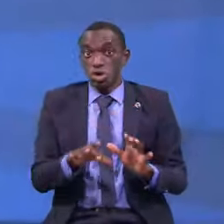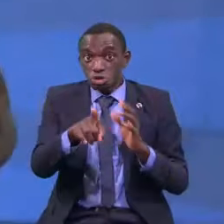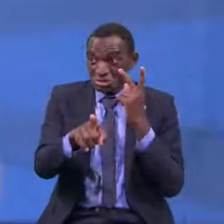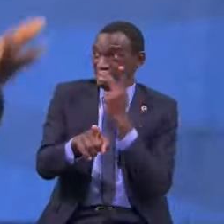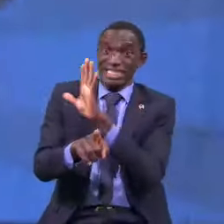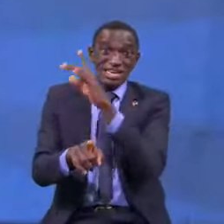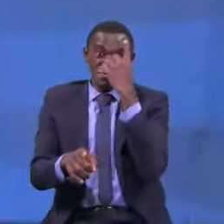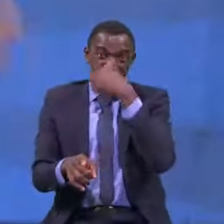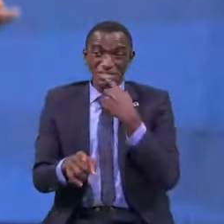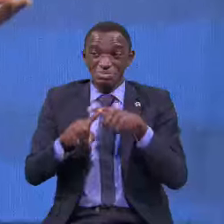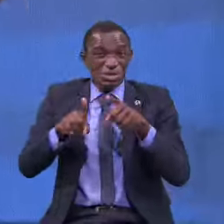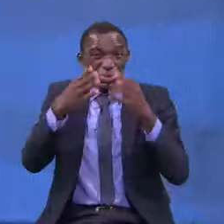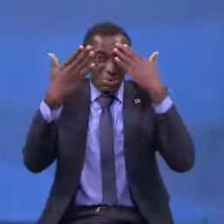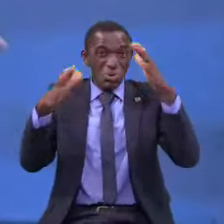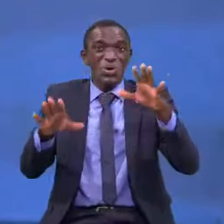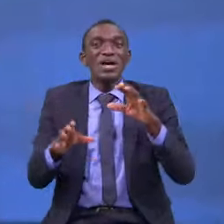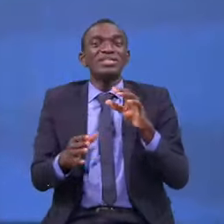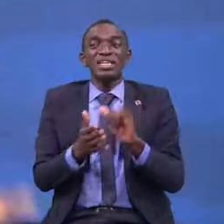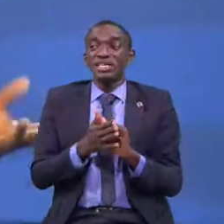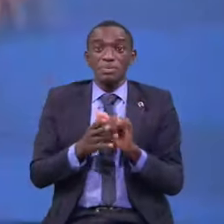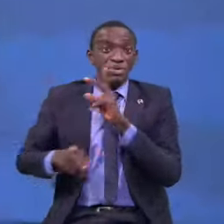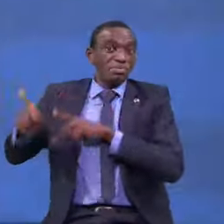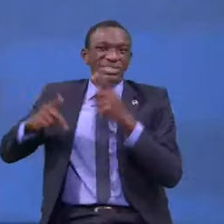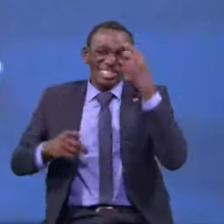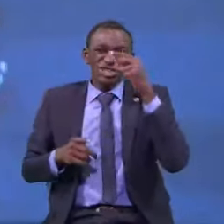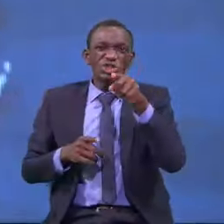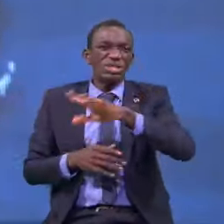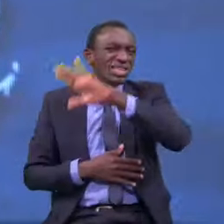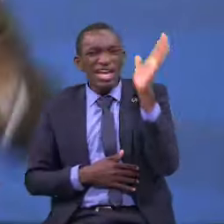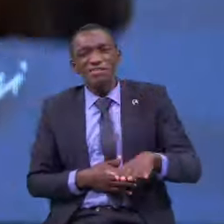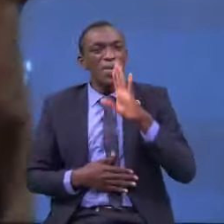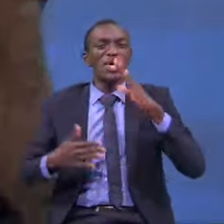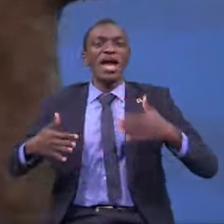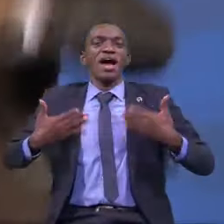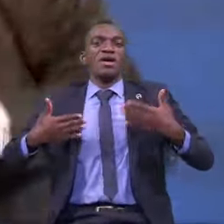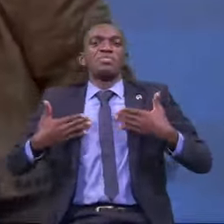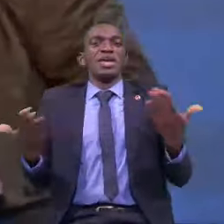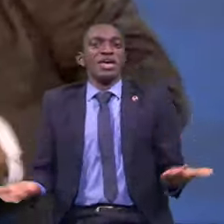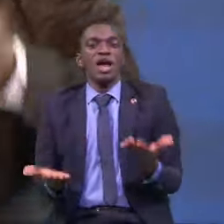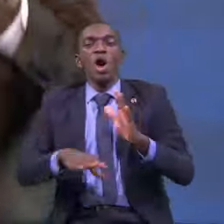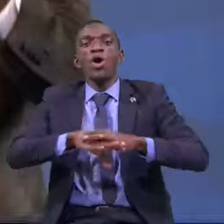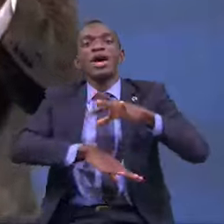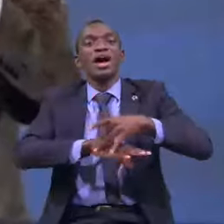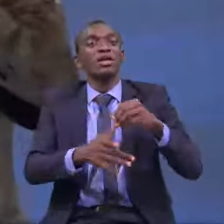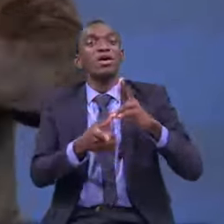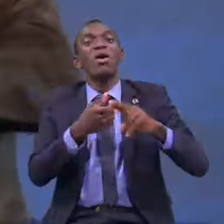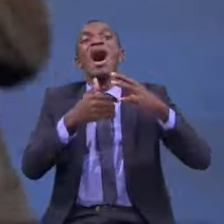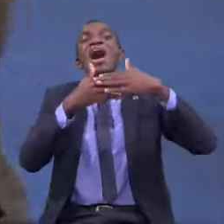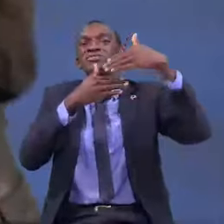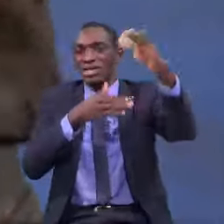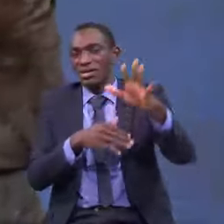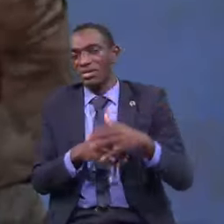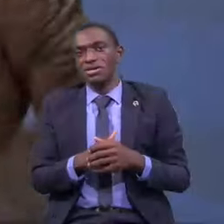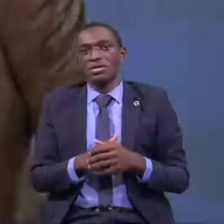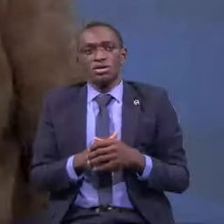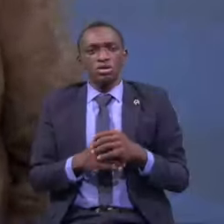get anything. He'll never be happy here on earth or in the great beyond. What do you know?